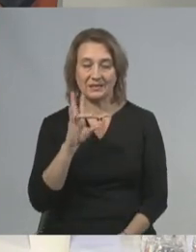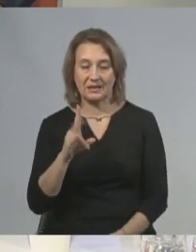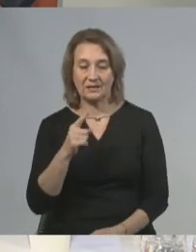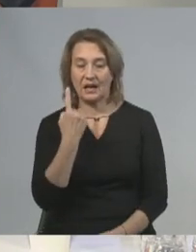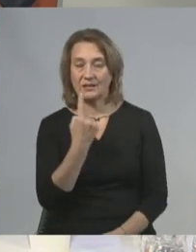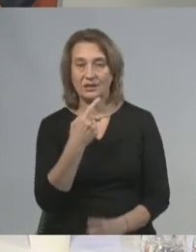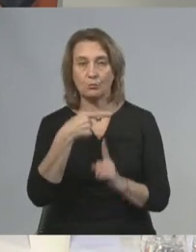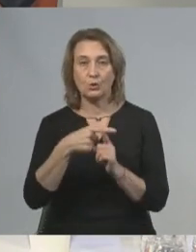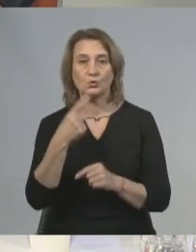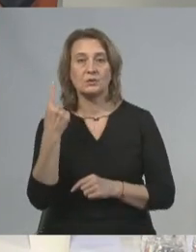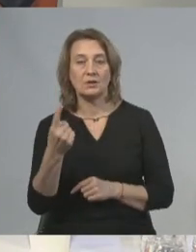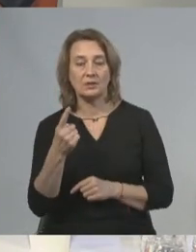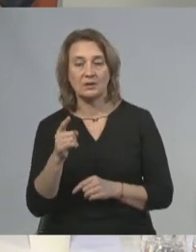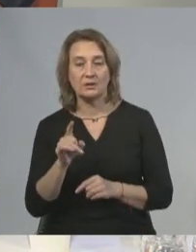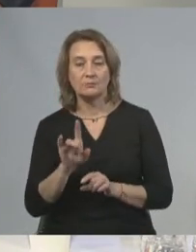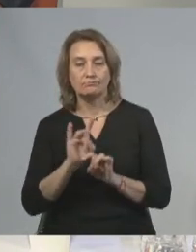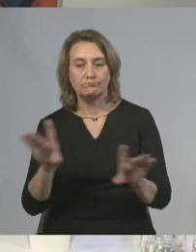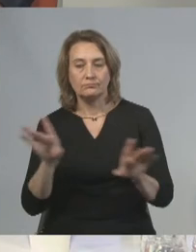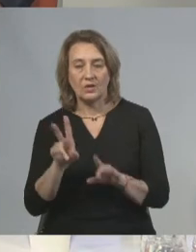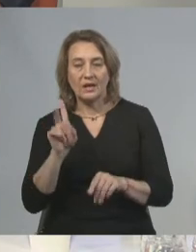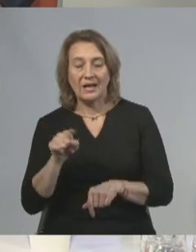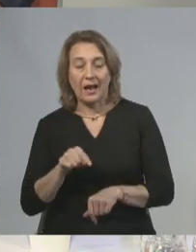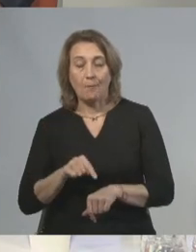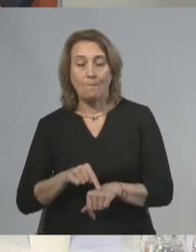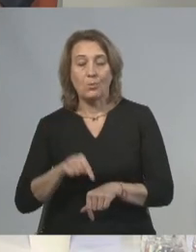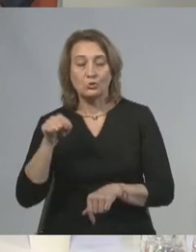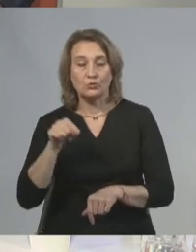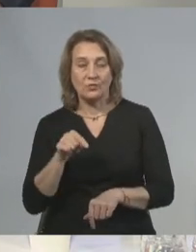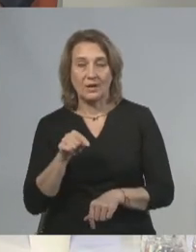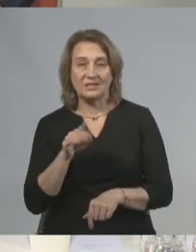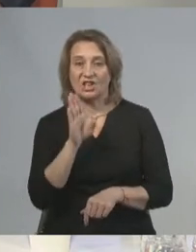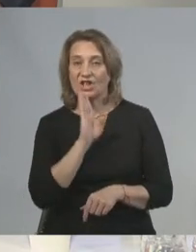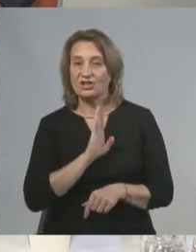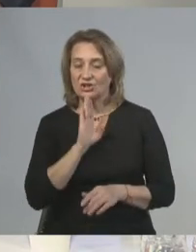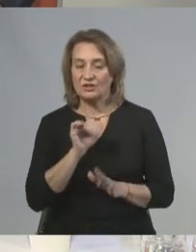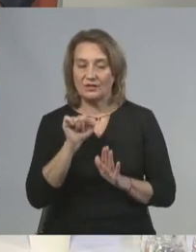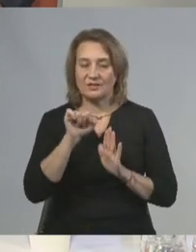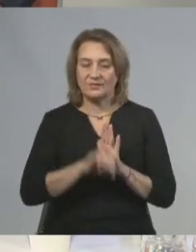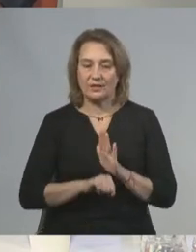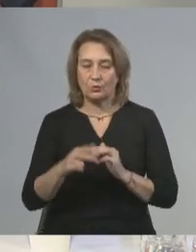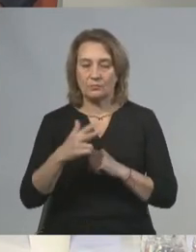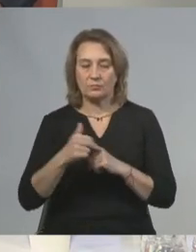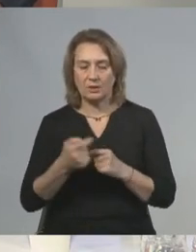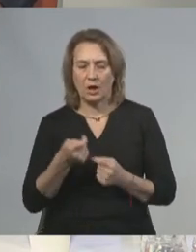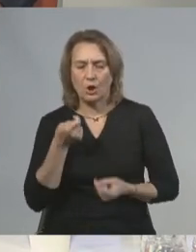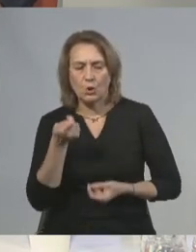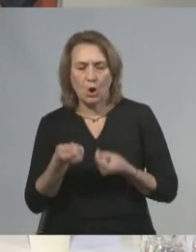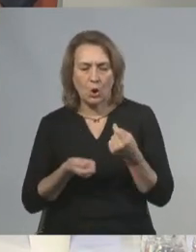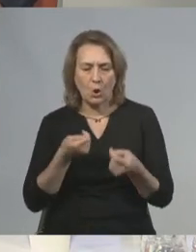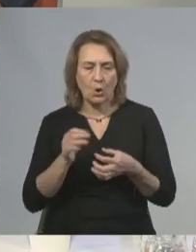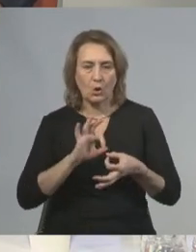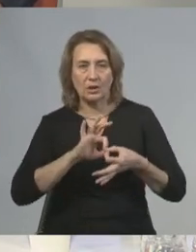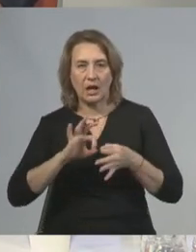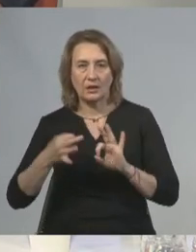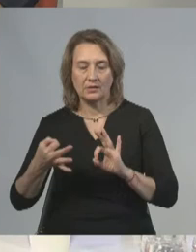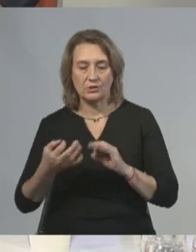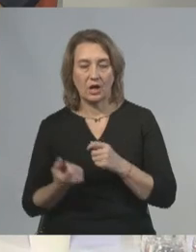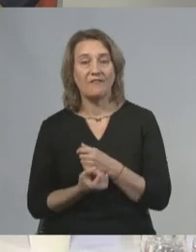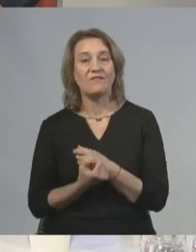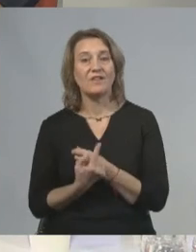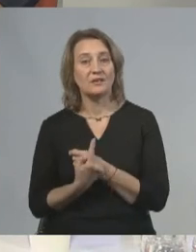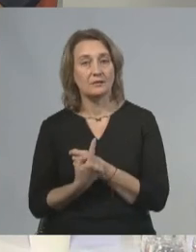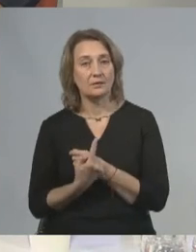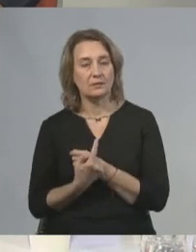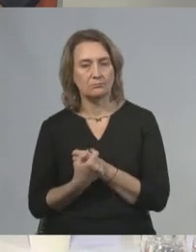major tv channels 30 ascendant oneplus one there was a reporter which was named how does the victim